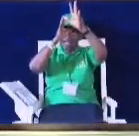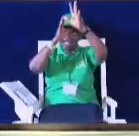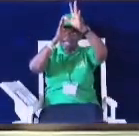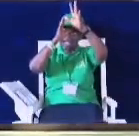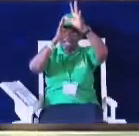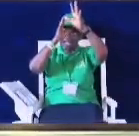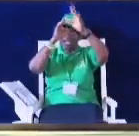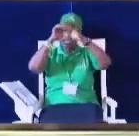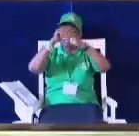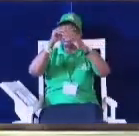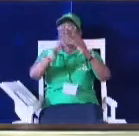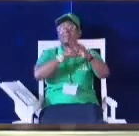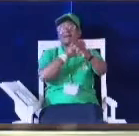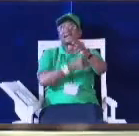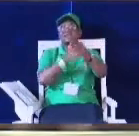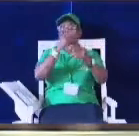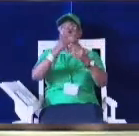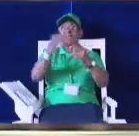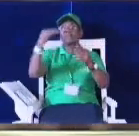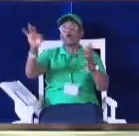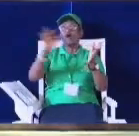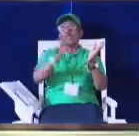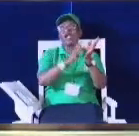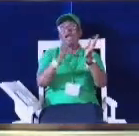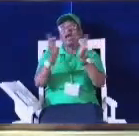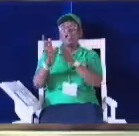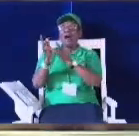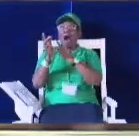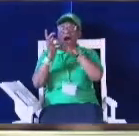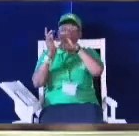in the mighty name of Jesus,